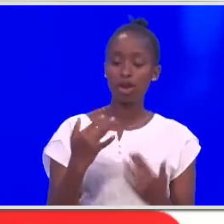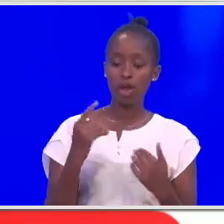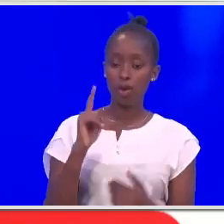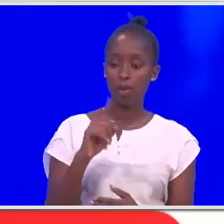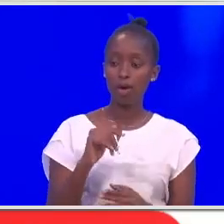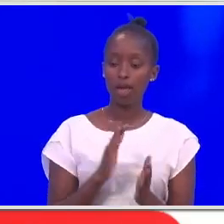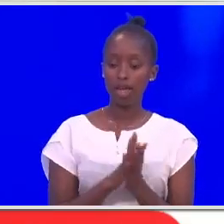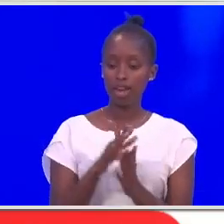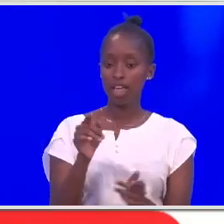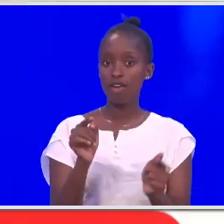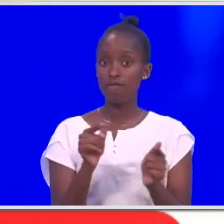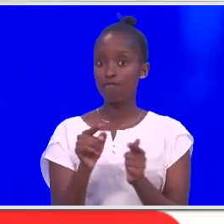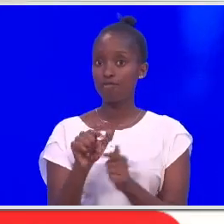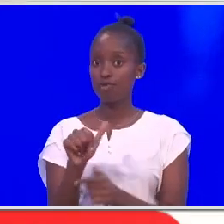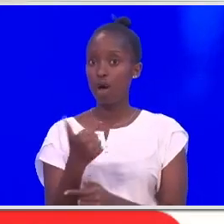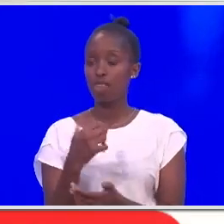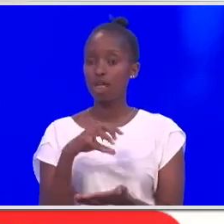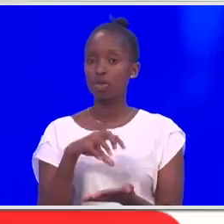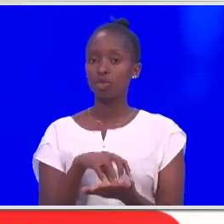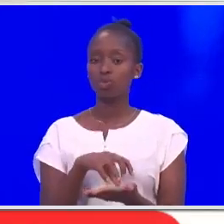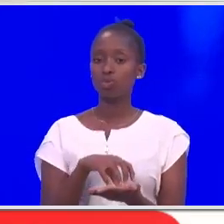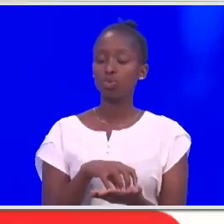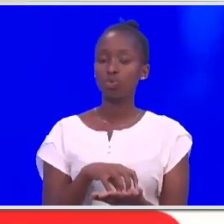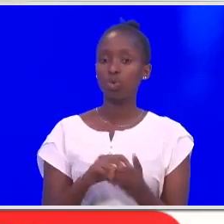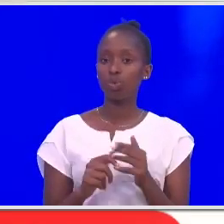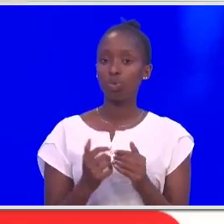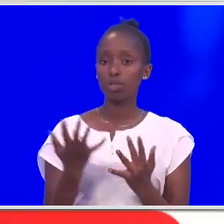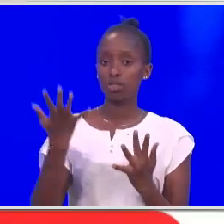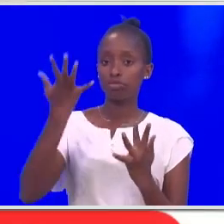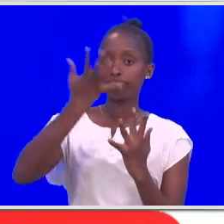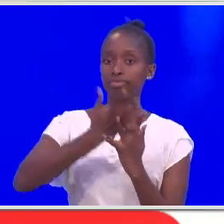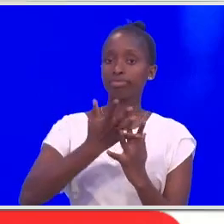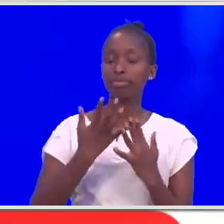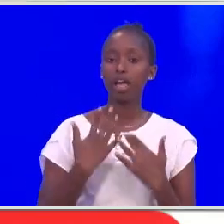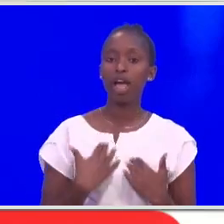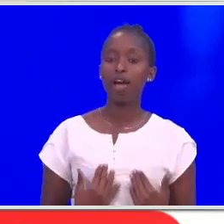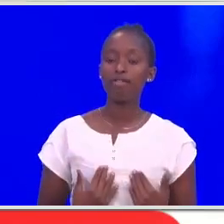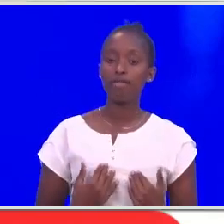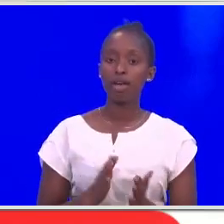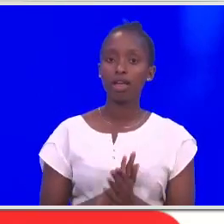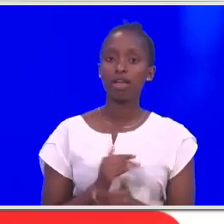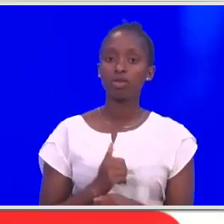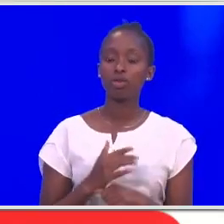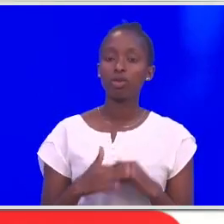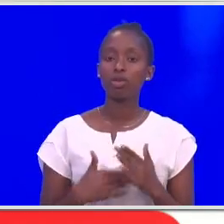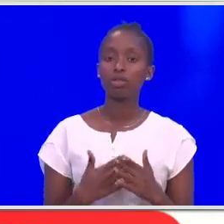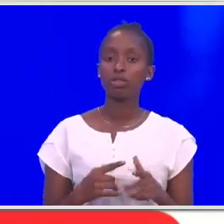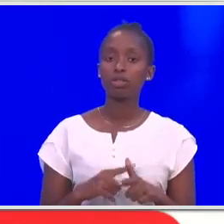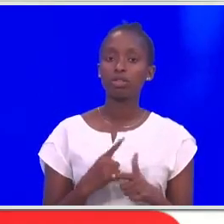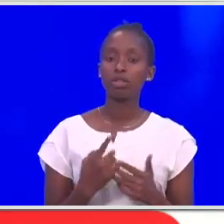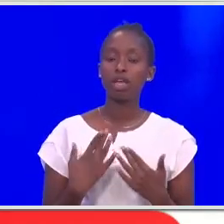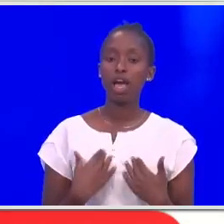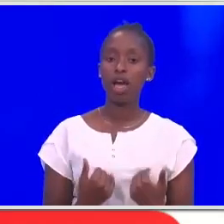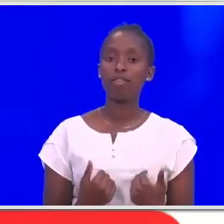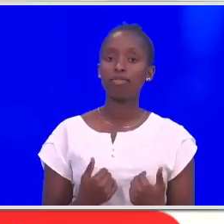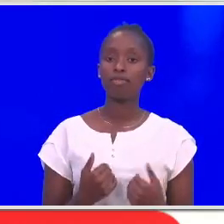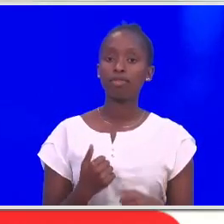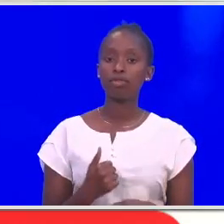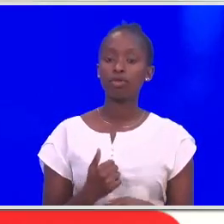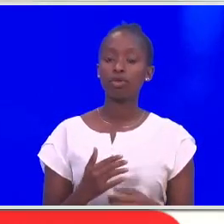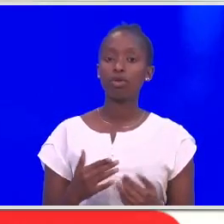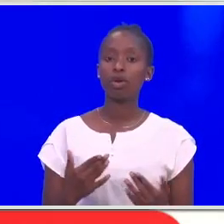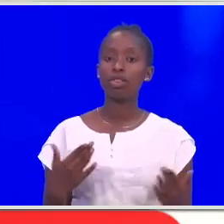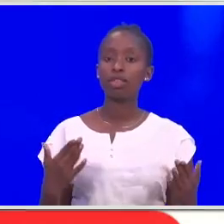other situations that we intervened in. So it is critical for us as competition authority